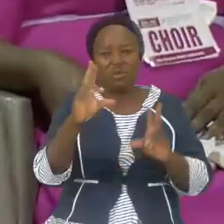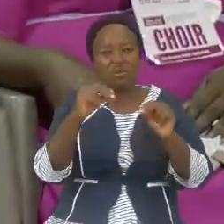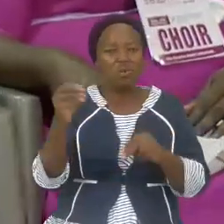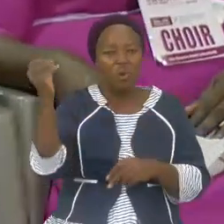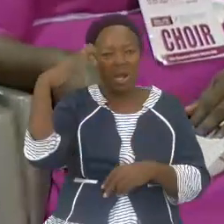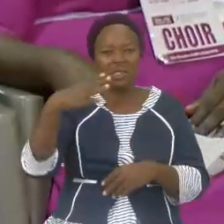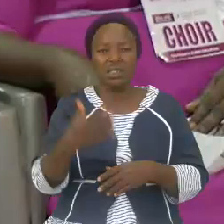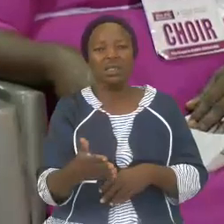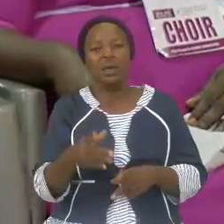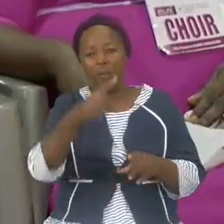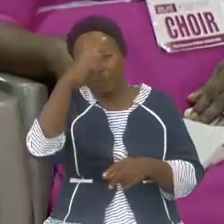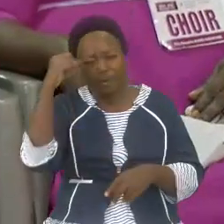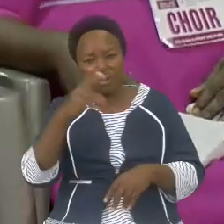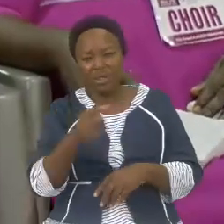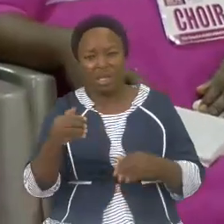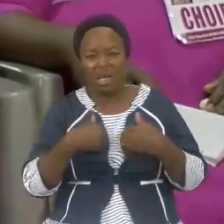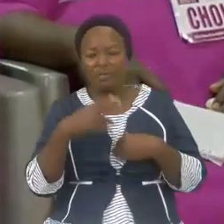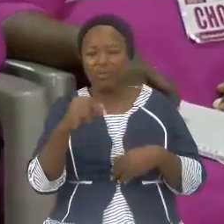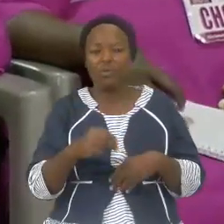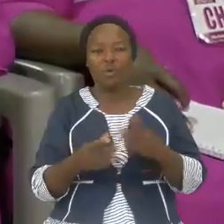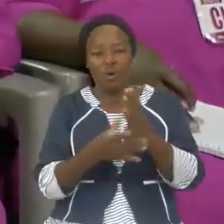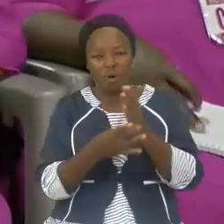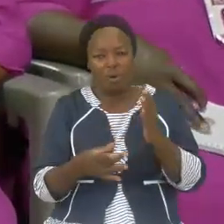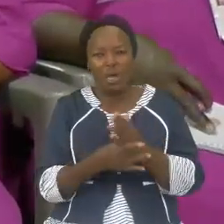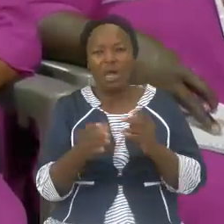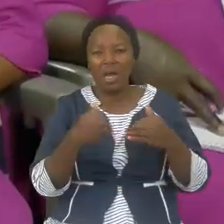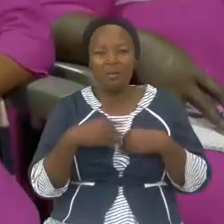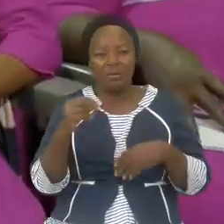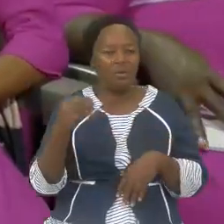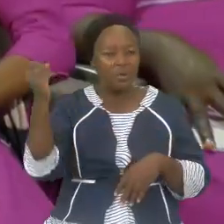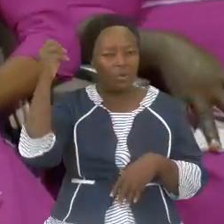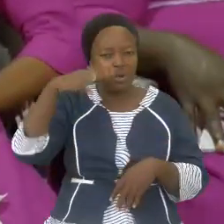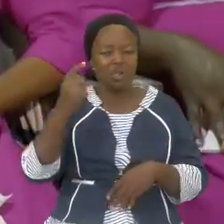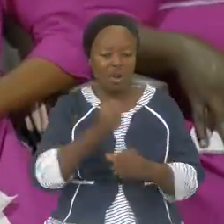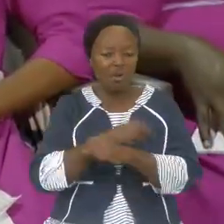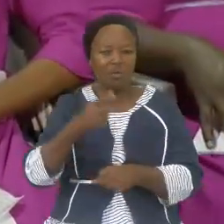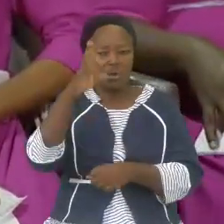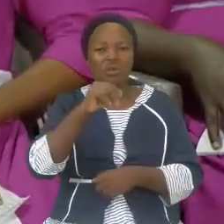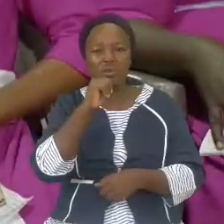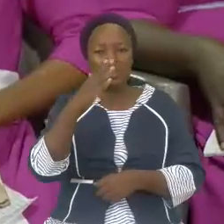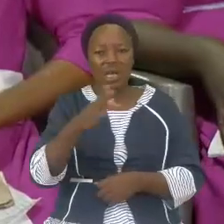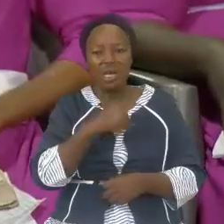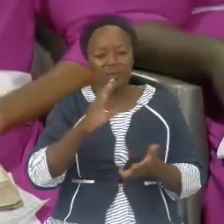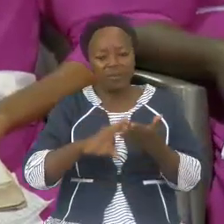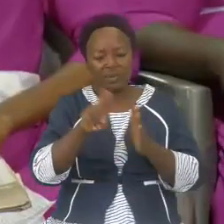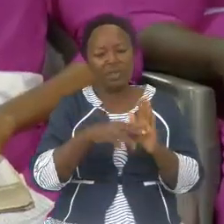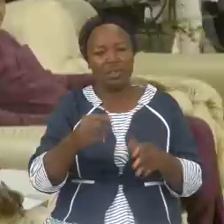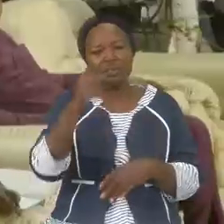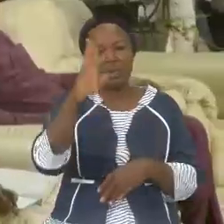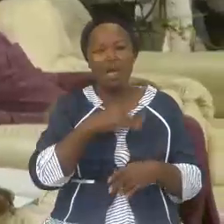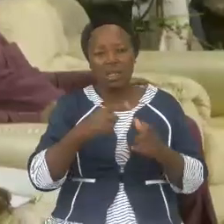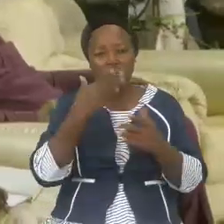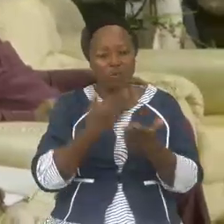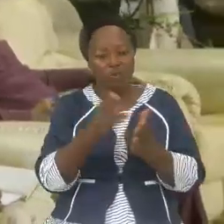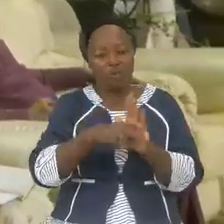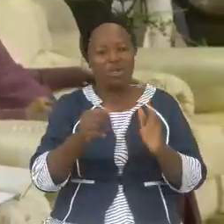no oil. They had no grace. The love of God was not in them. And the forgiveness of God and the goodness of